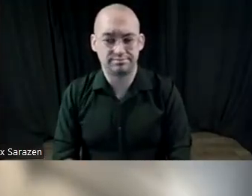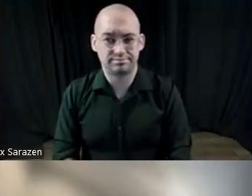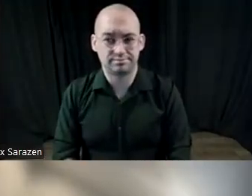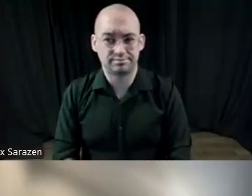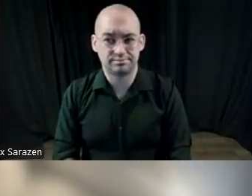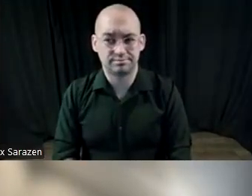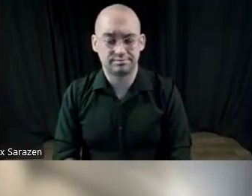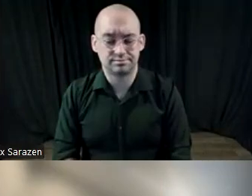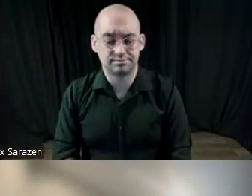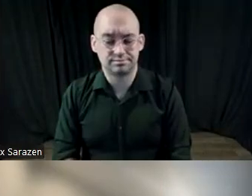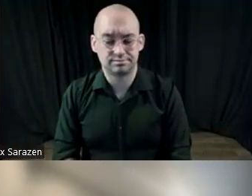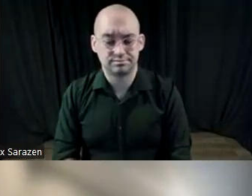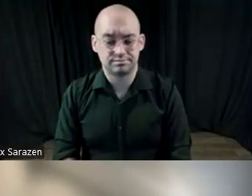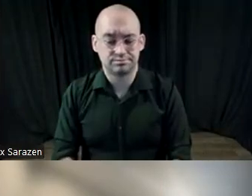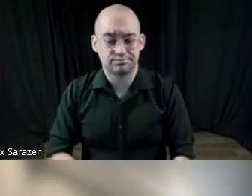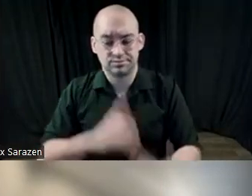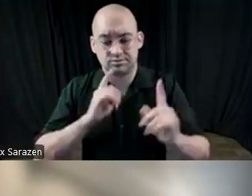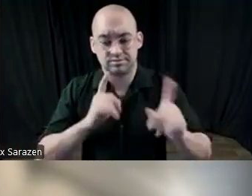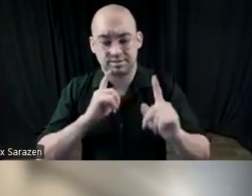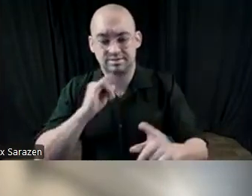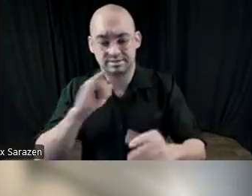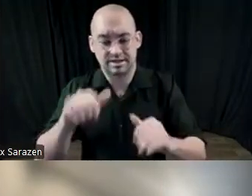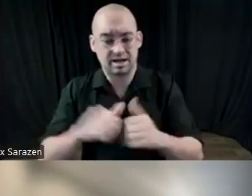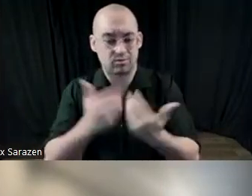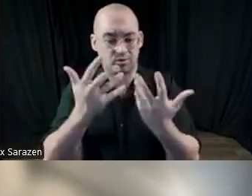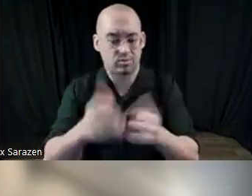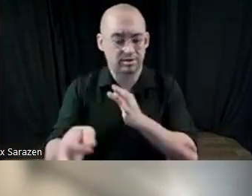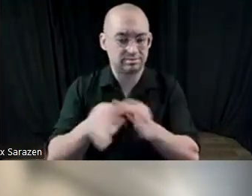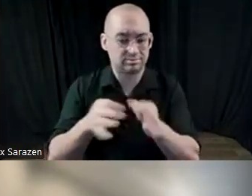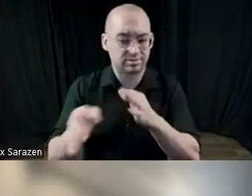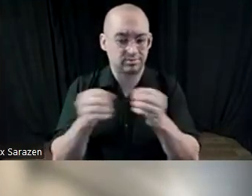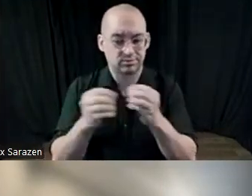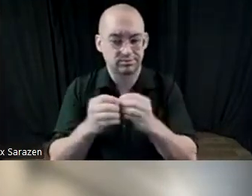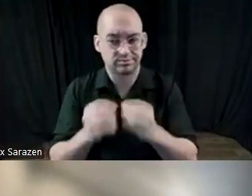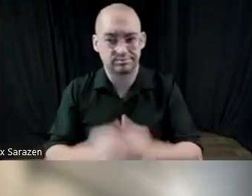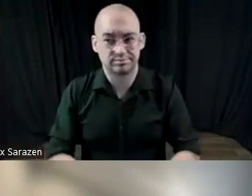first round of guidance is how we'd like to try to define that further.